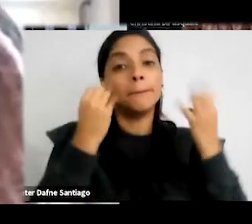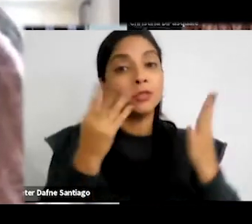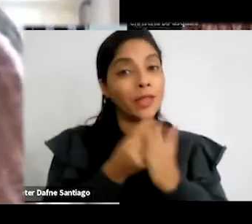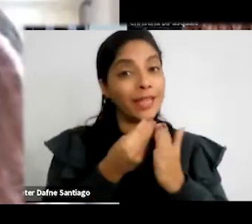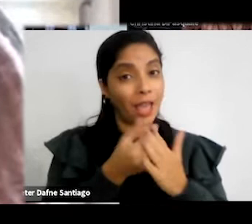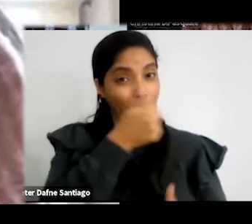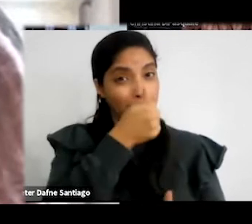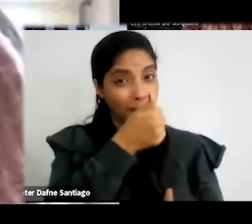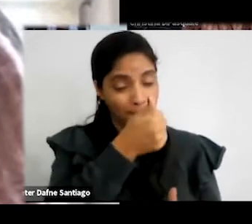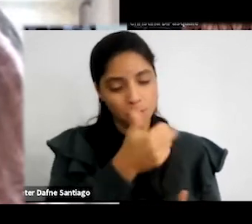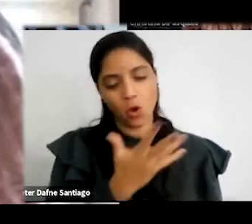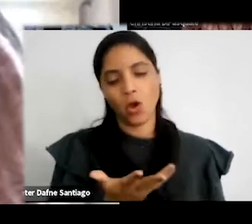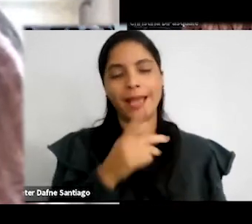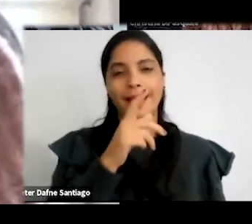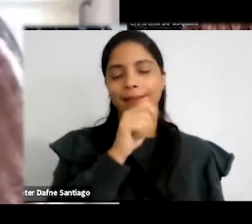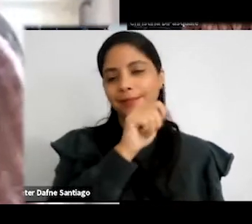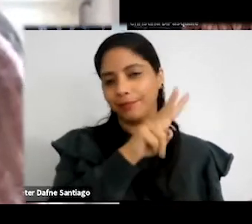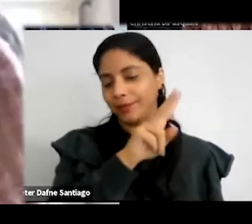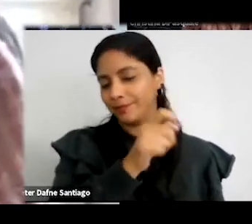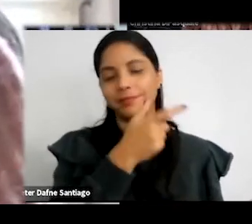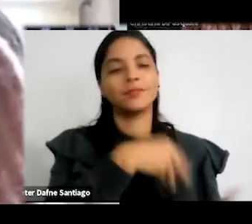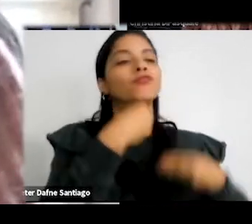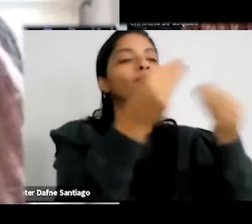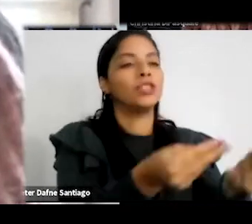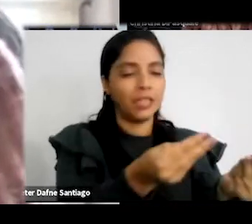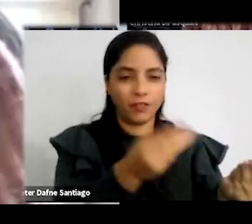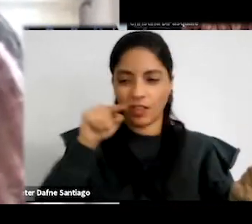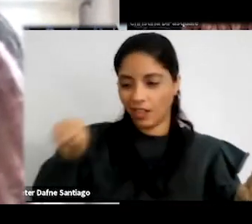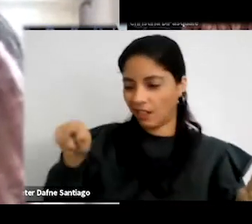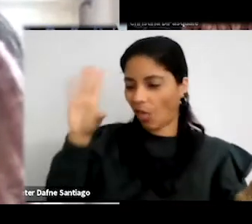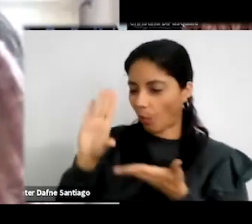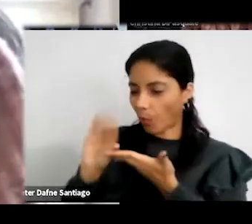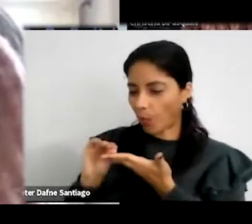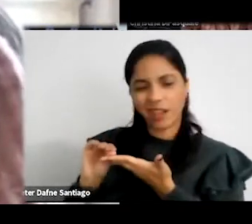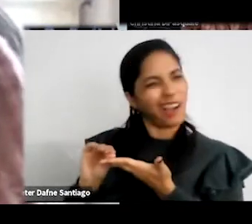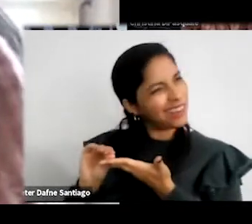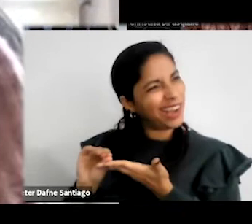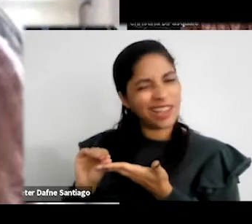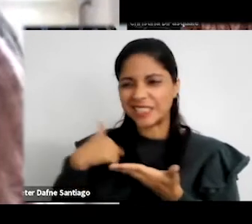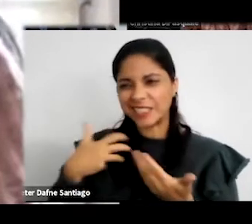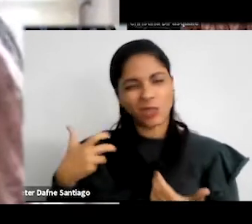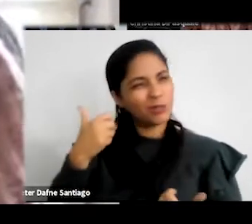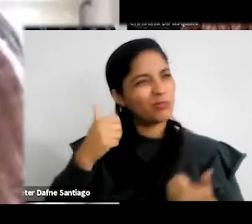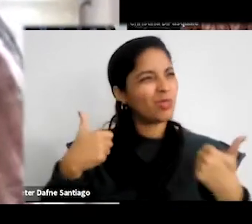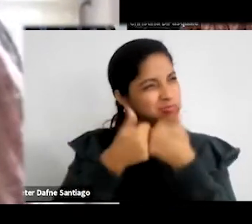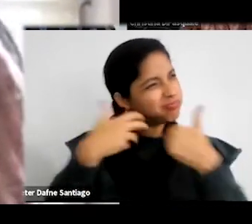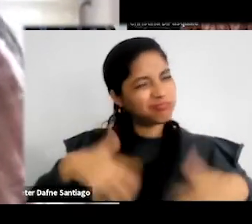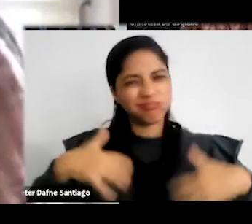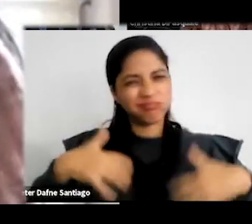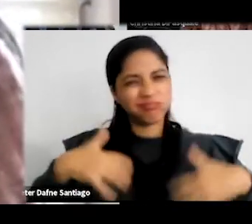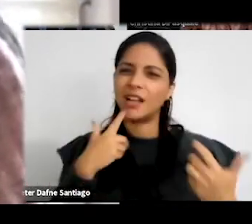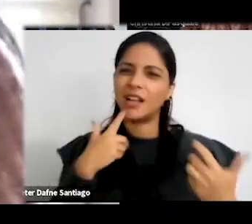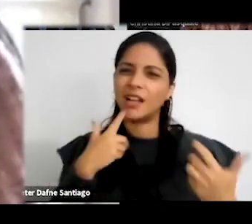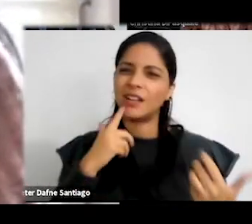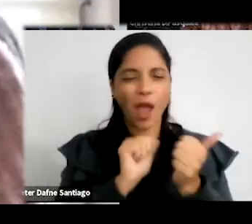remains competitive with all of those much larger, much more well-financed shows. And that's without measuring the